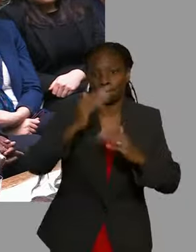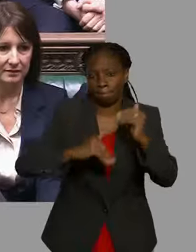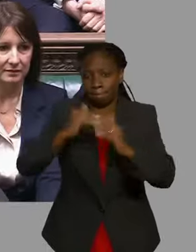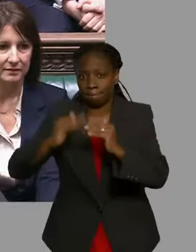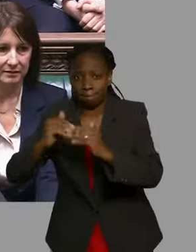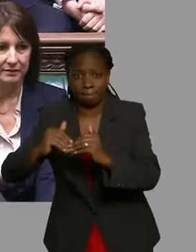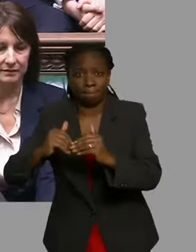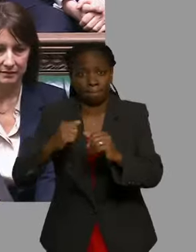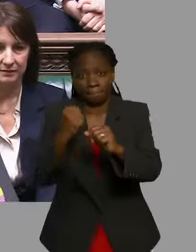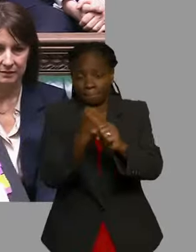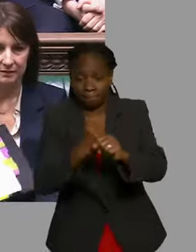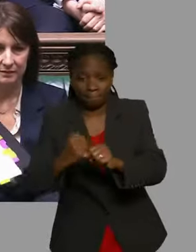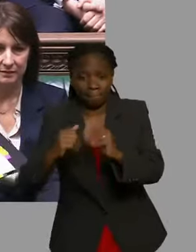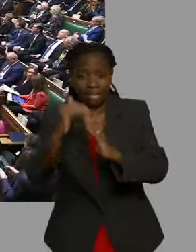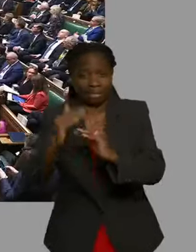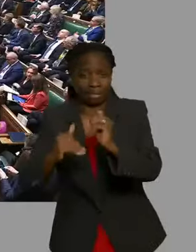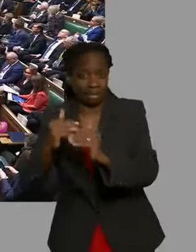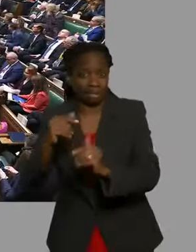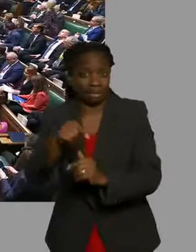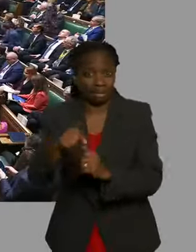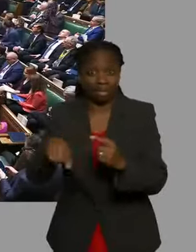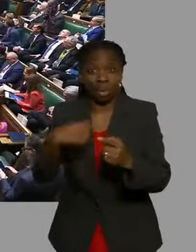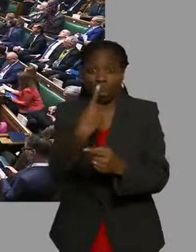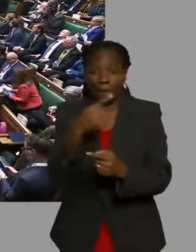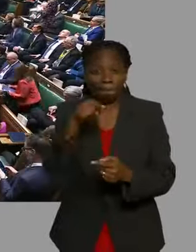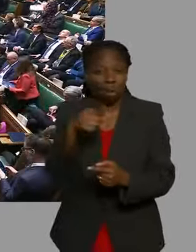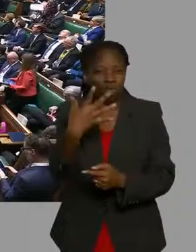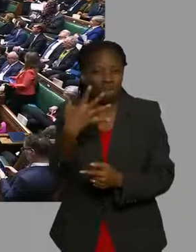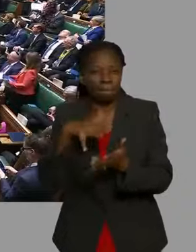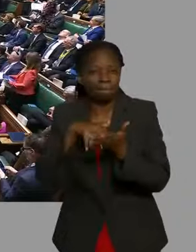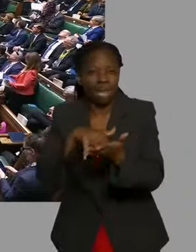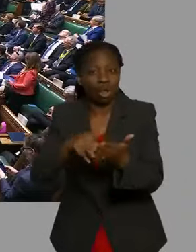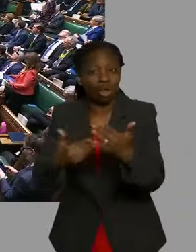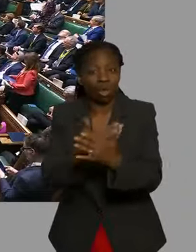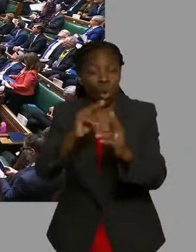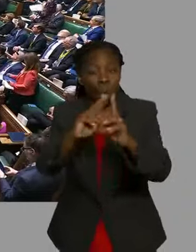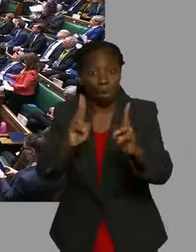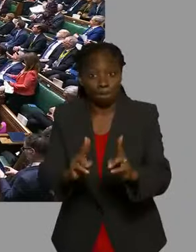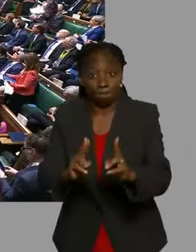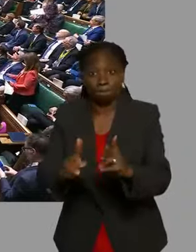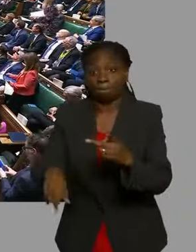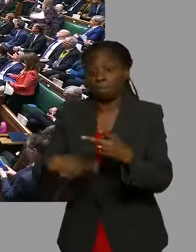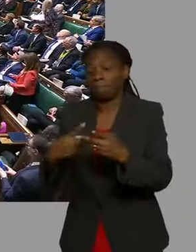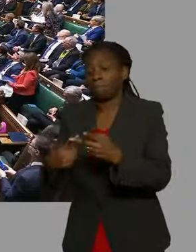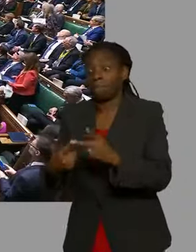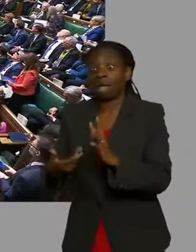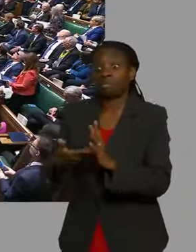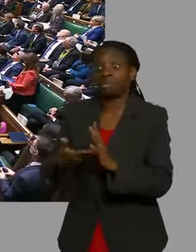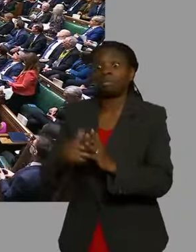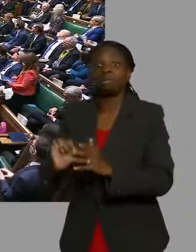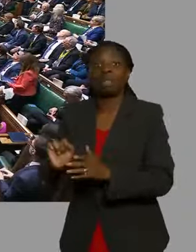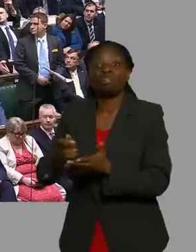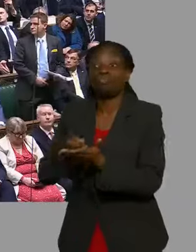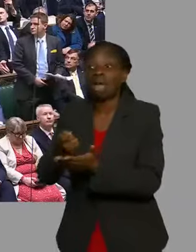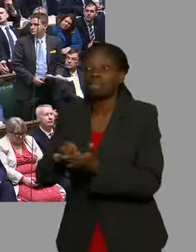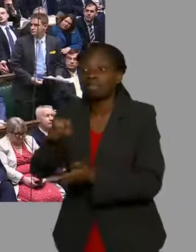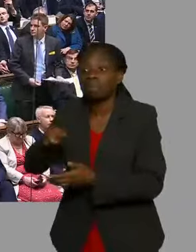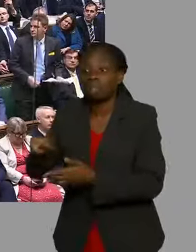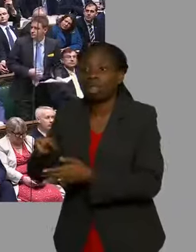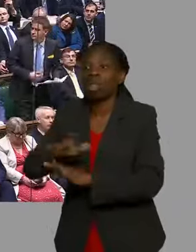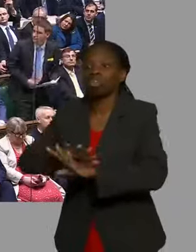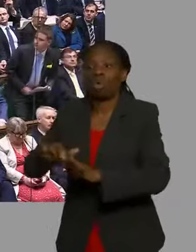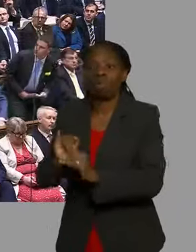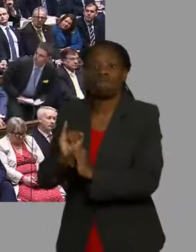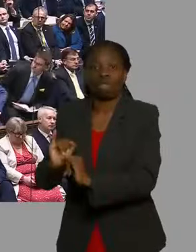and repeatedly failed to do. Ben Lake. In 2022, the Prime Minister supported calls for fair